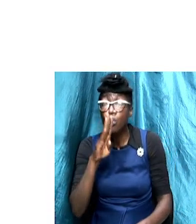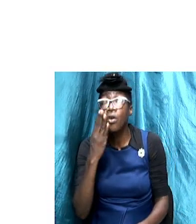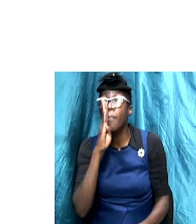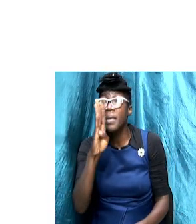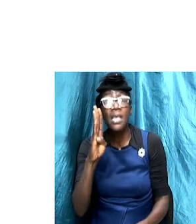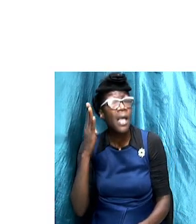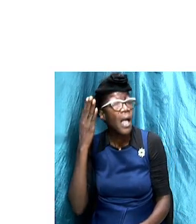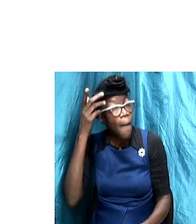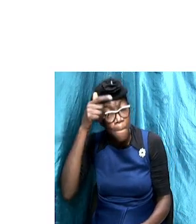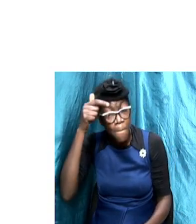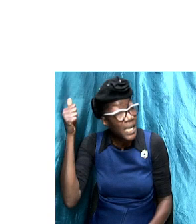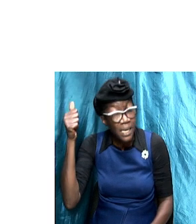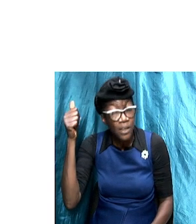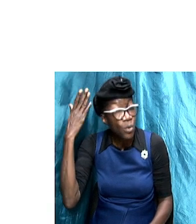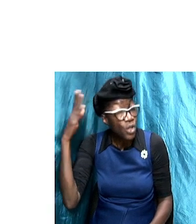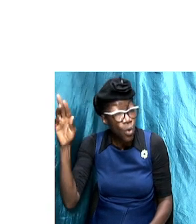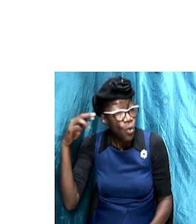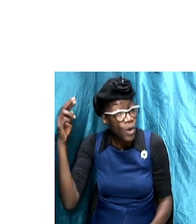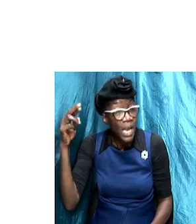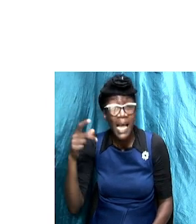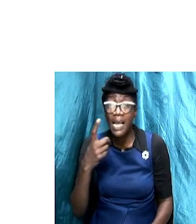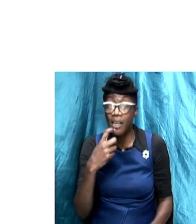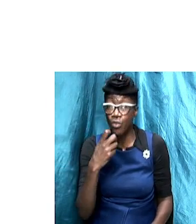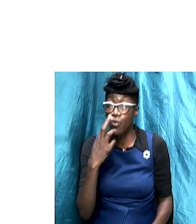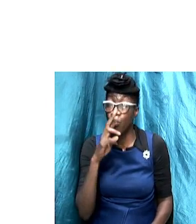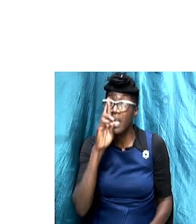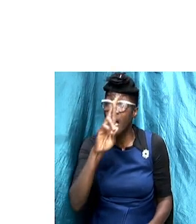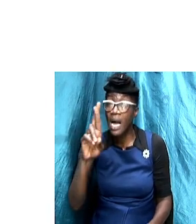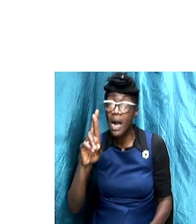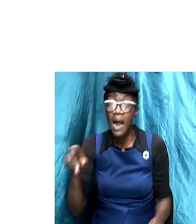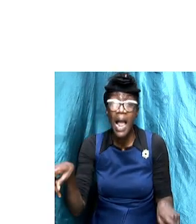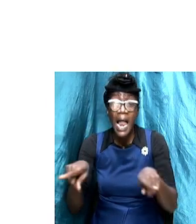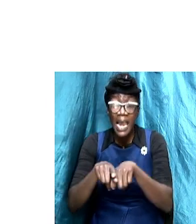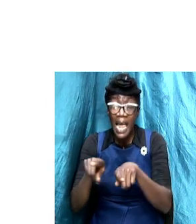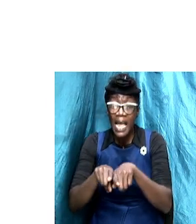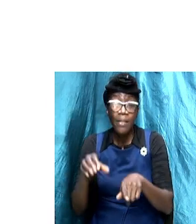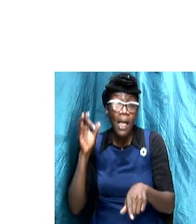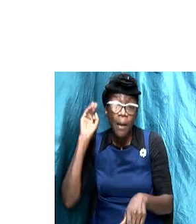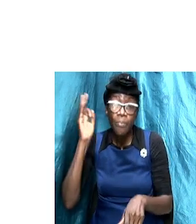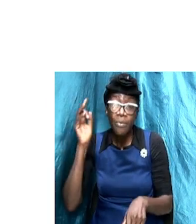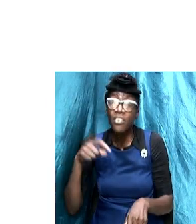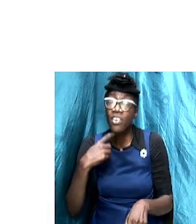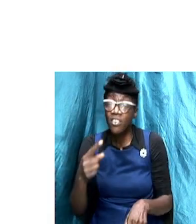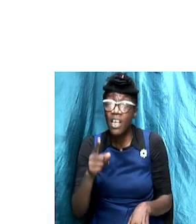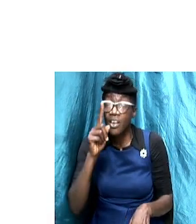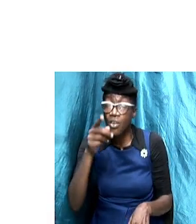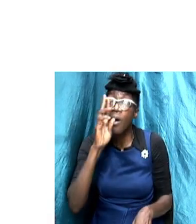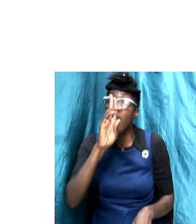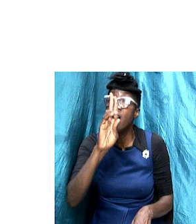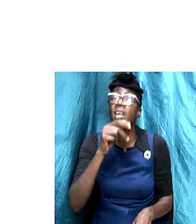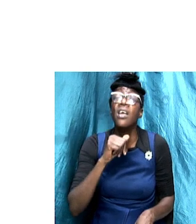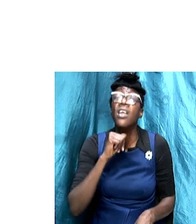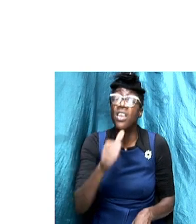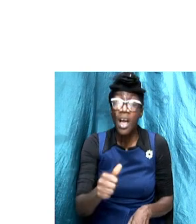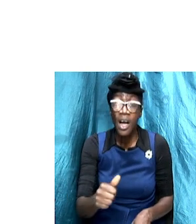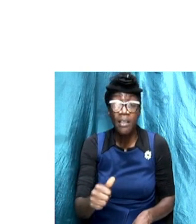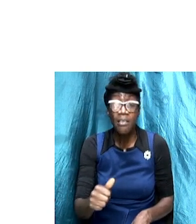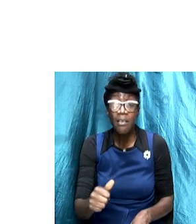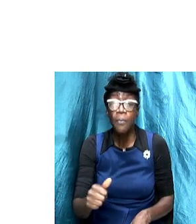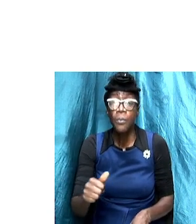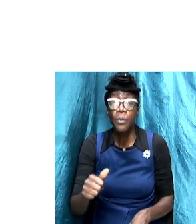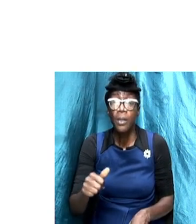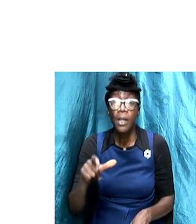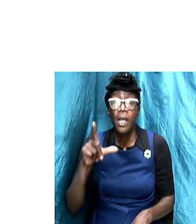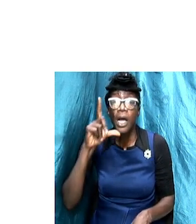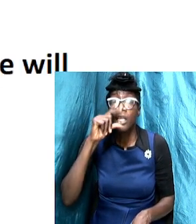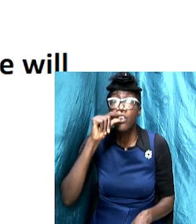we are. Can I say to somebody, like the preacher said, you are not a chicken, you are an